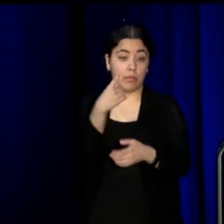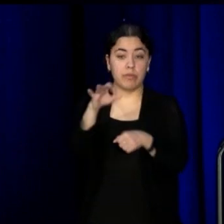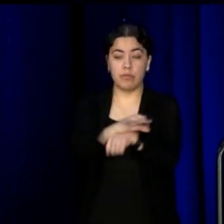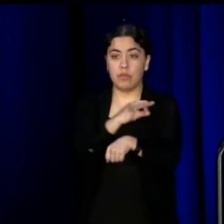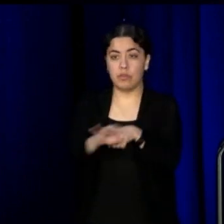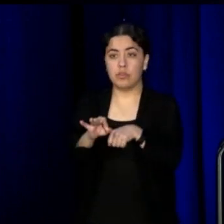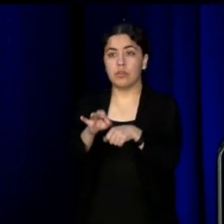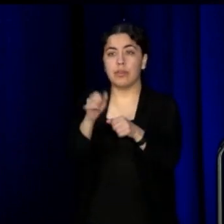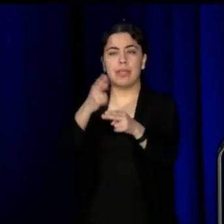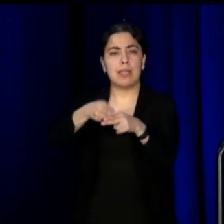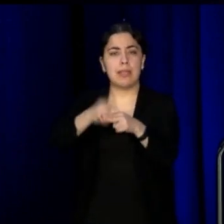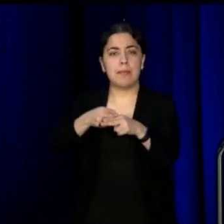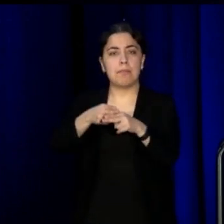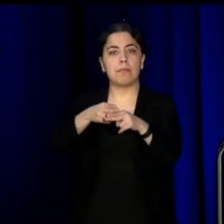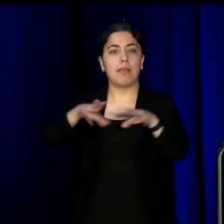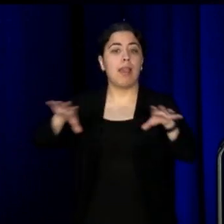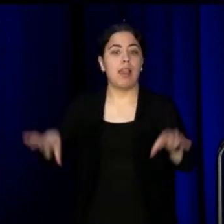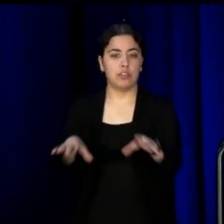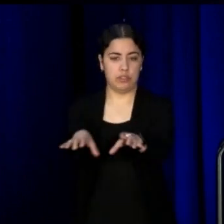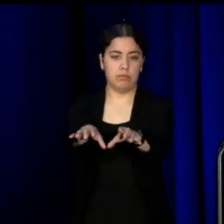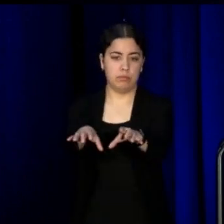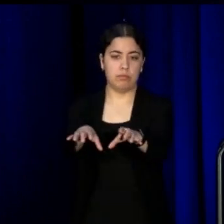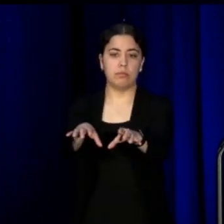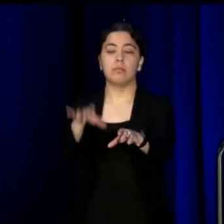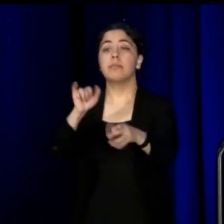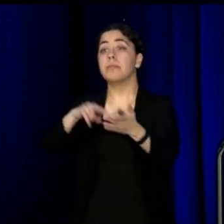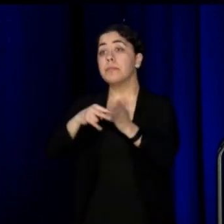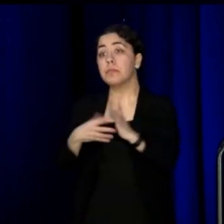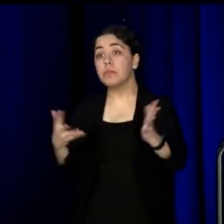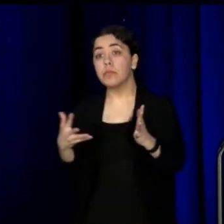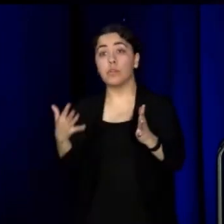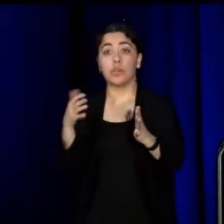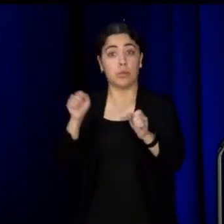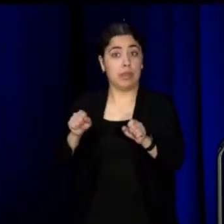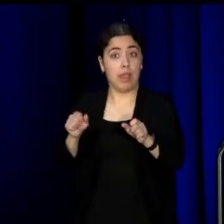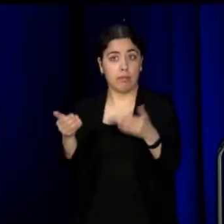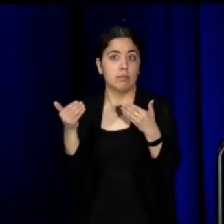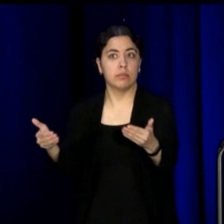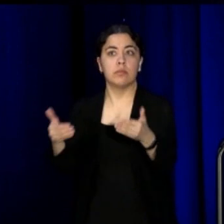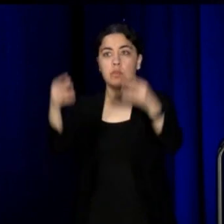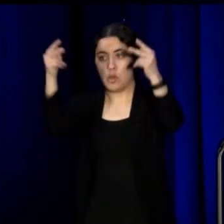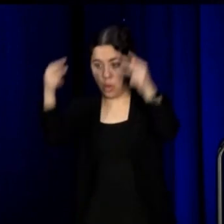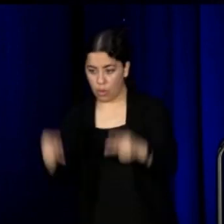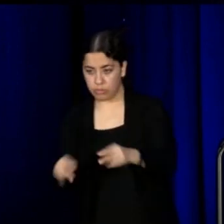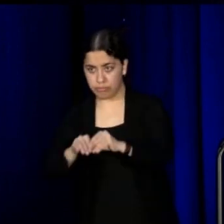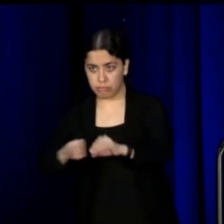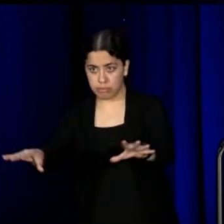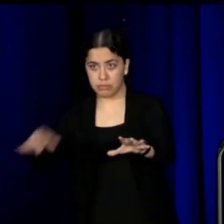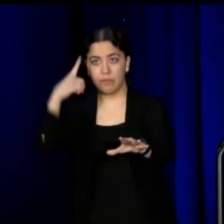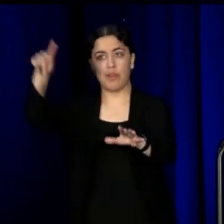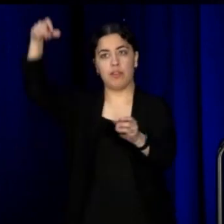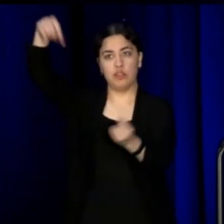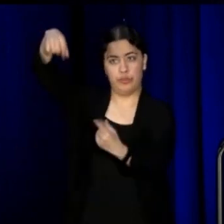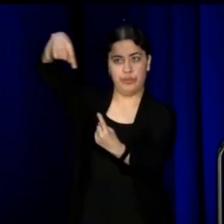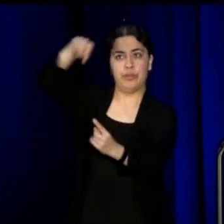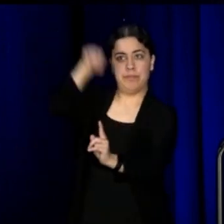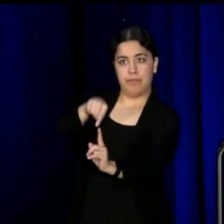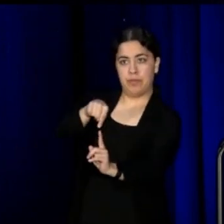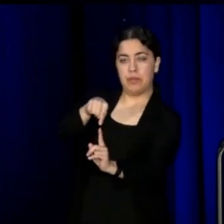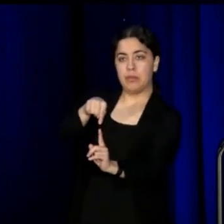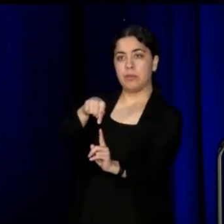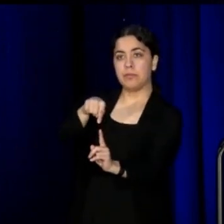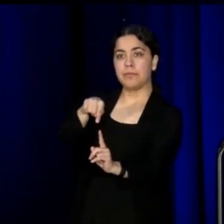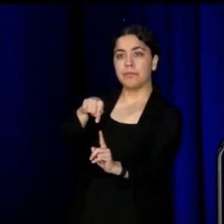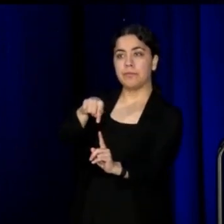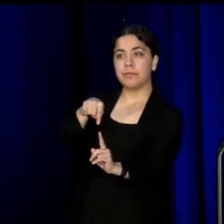function with the name action, which means that you can execute a code on the server and